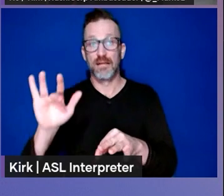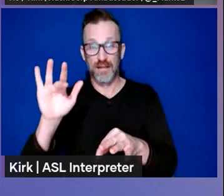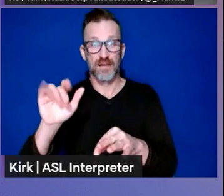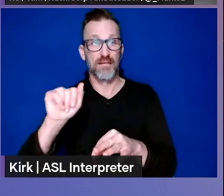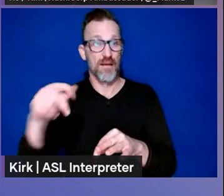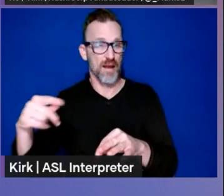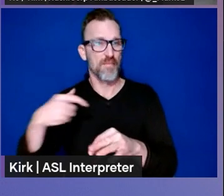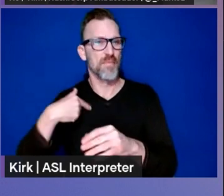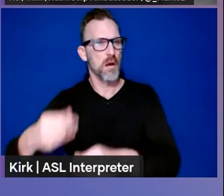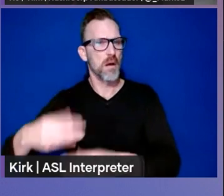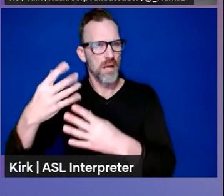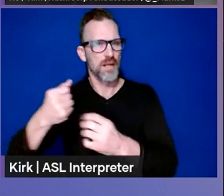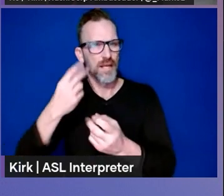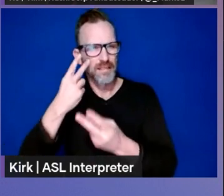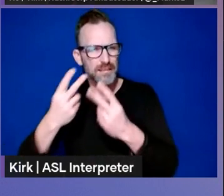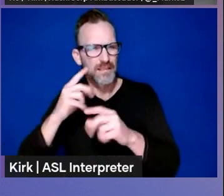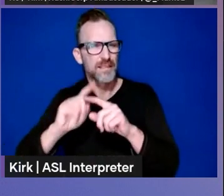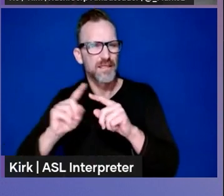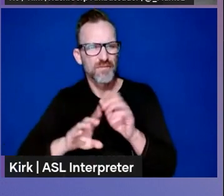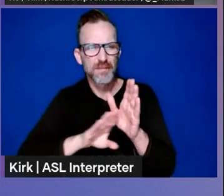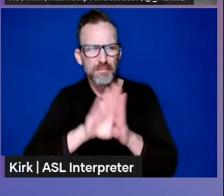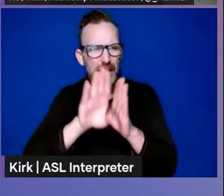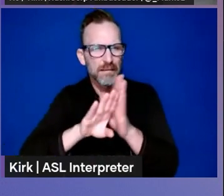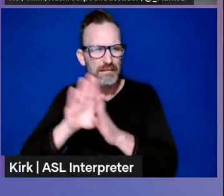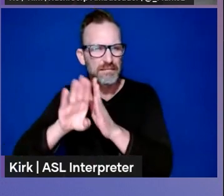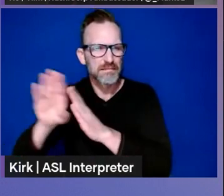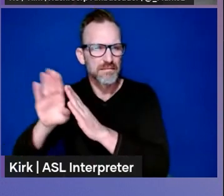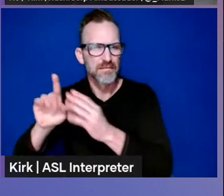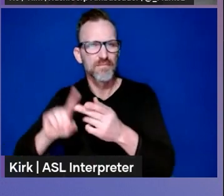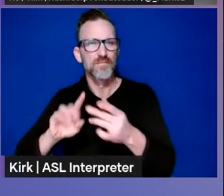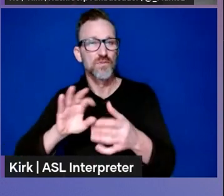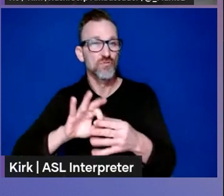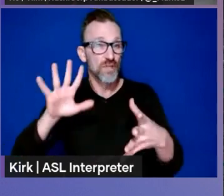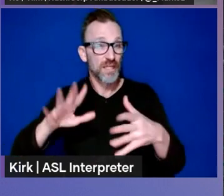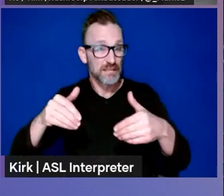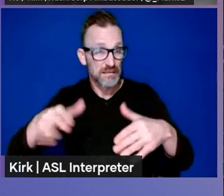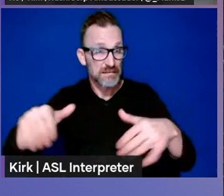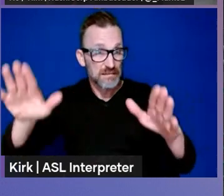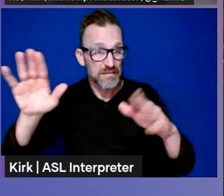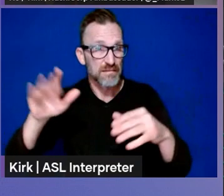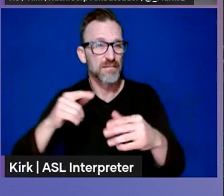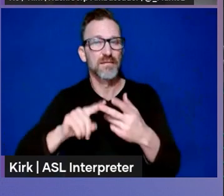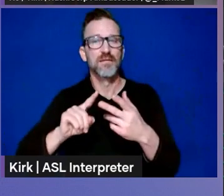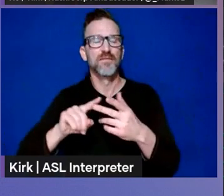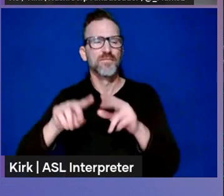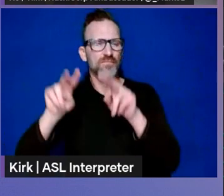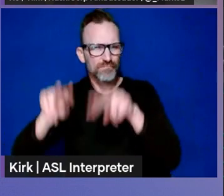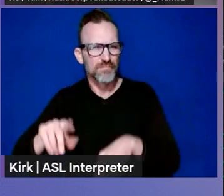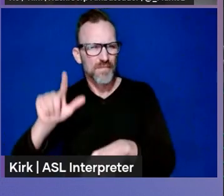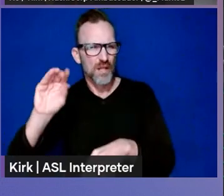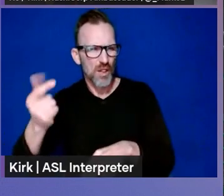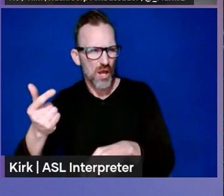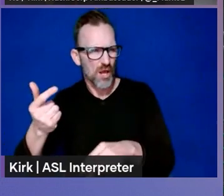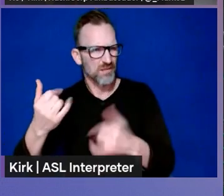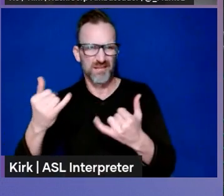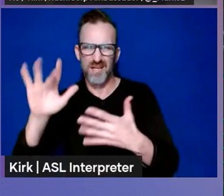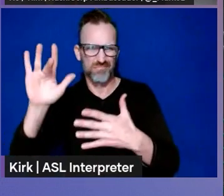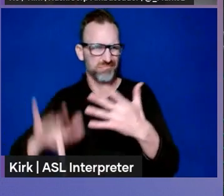all the builds we have, releases, we can check the logs. There's nothing there. So let's go ahead and actually